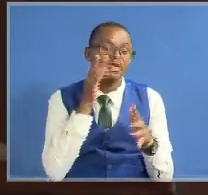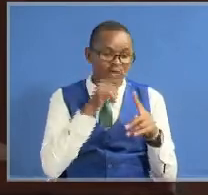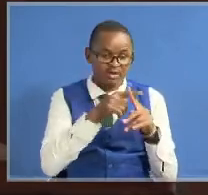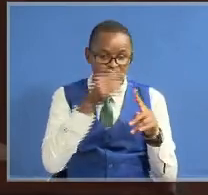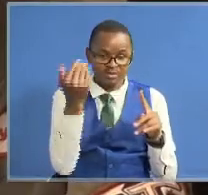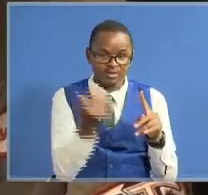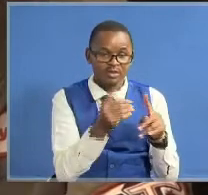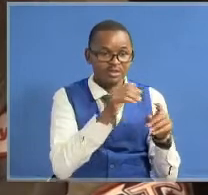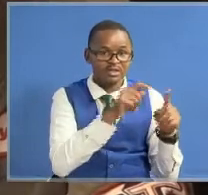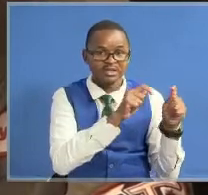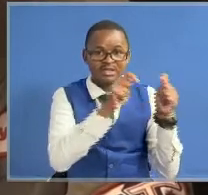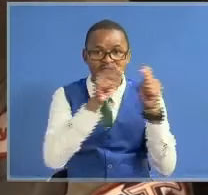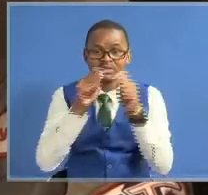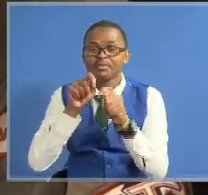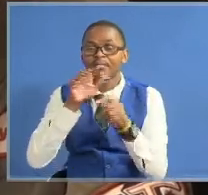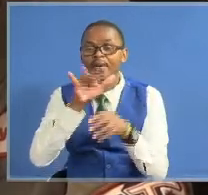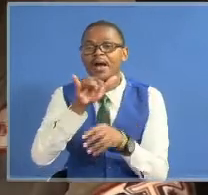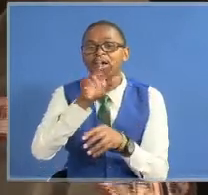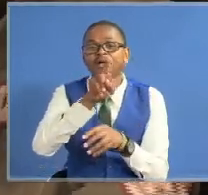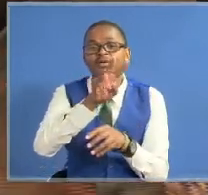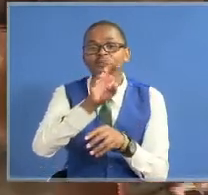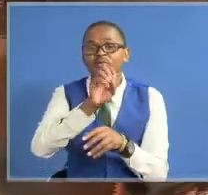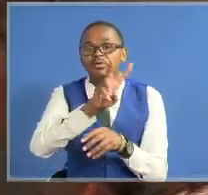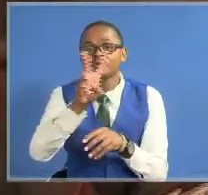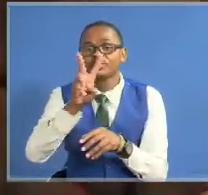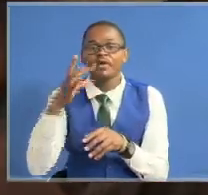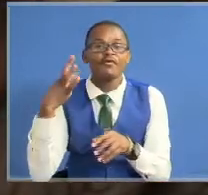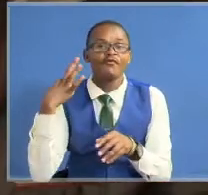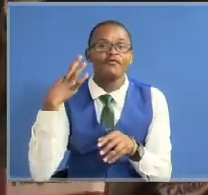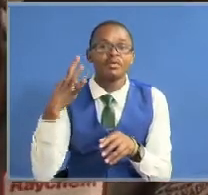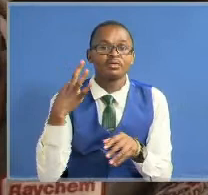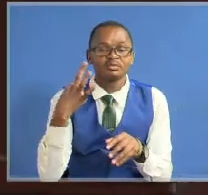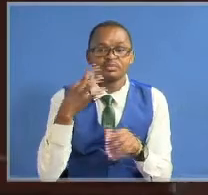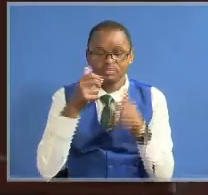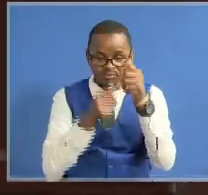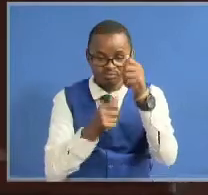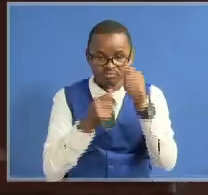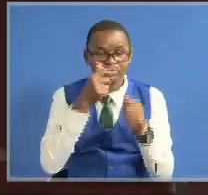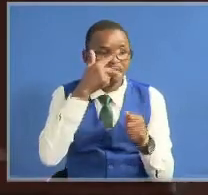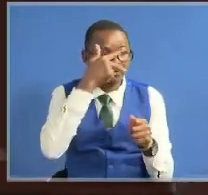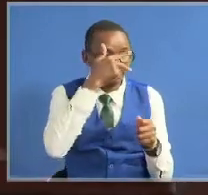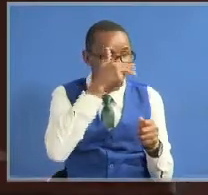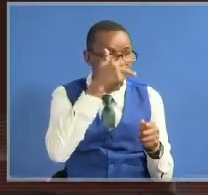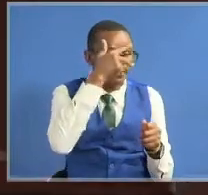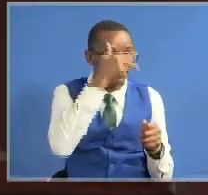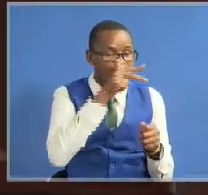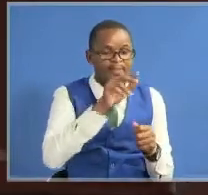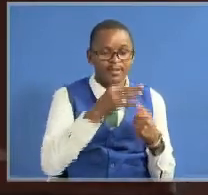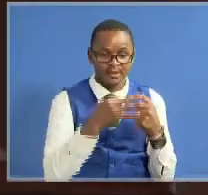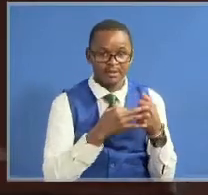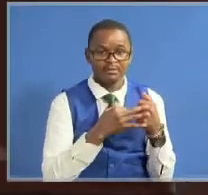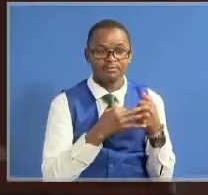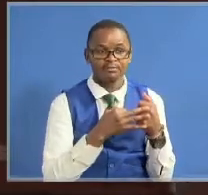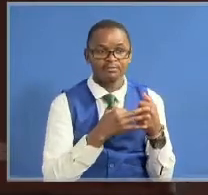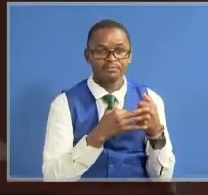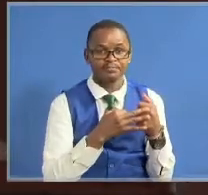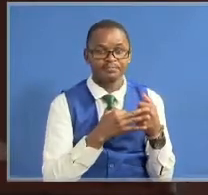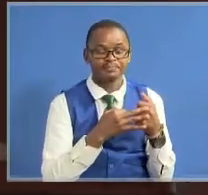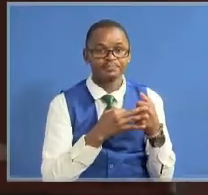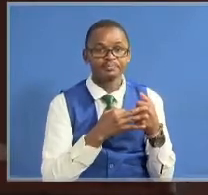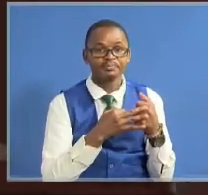by 2021. In voluntary medical male circumcision, in 2008, Kenya